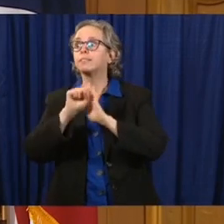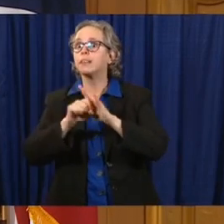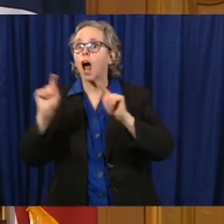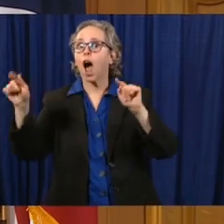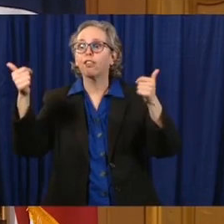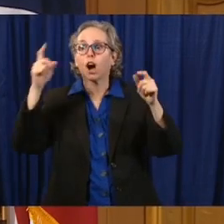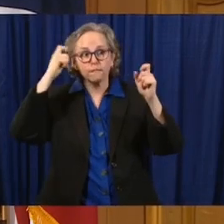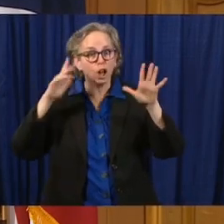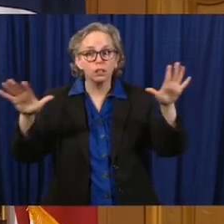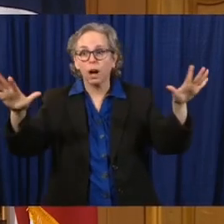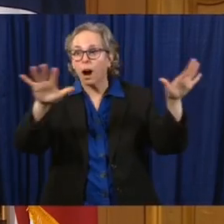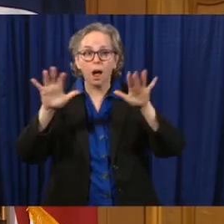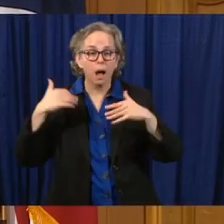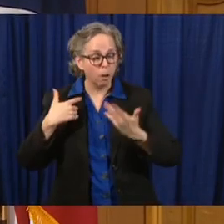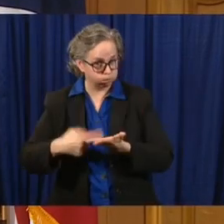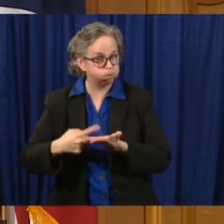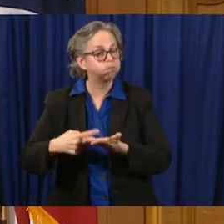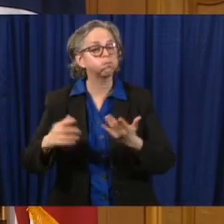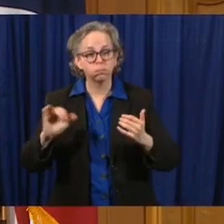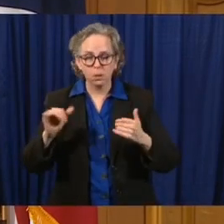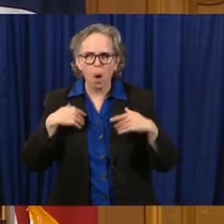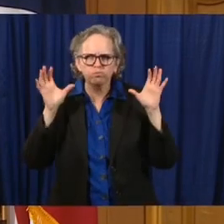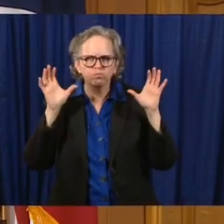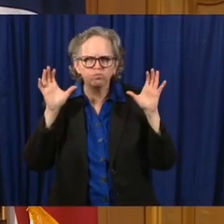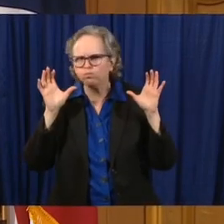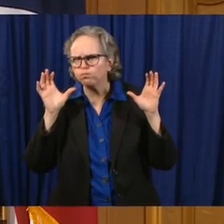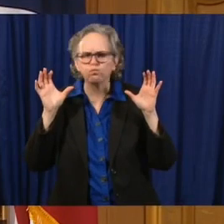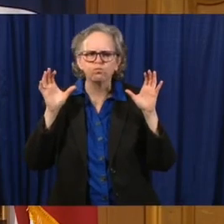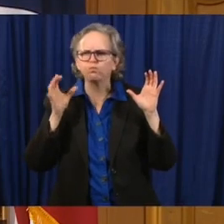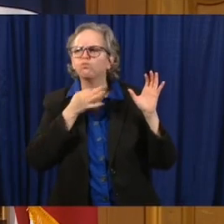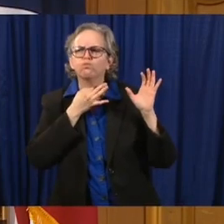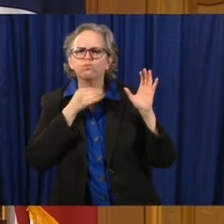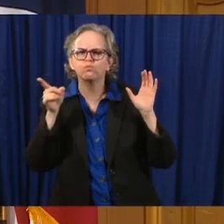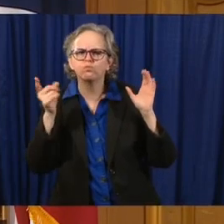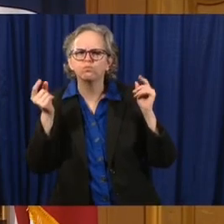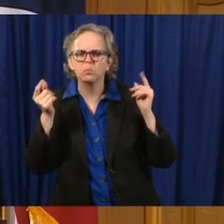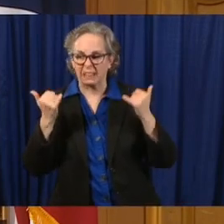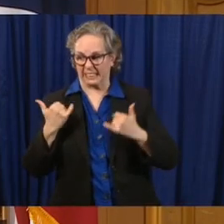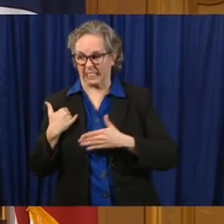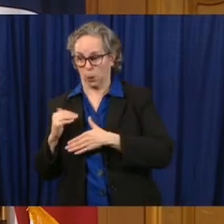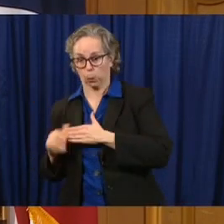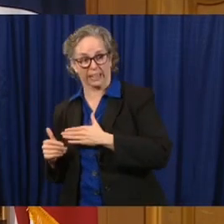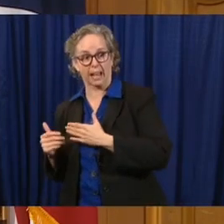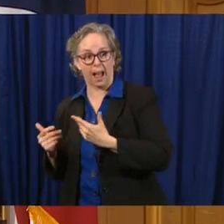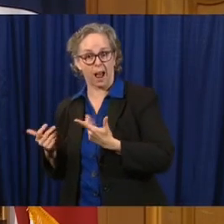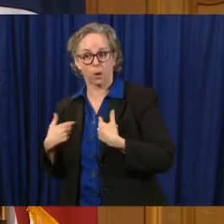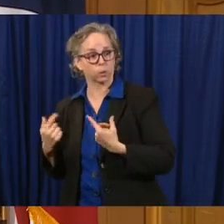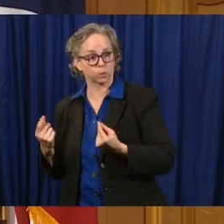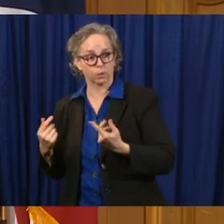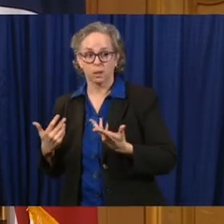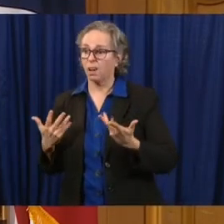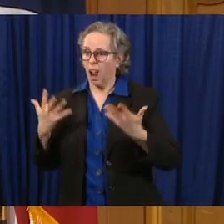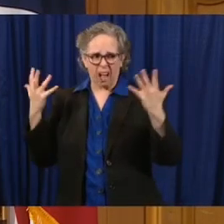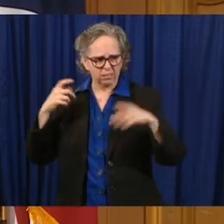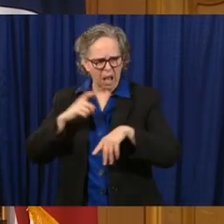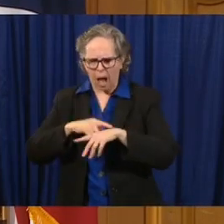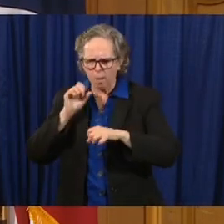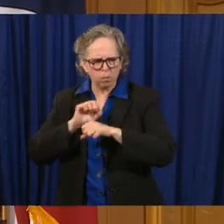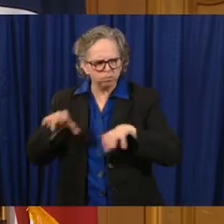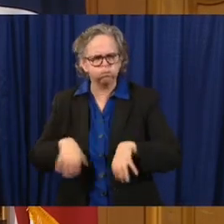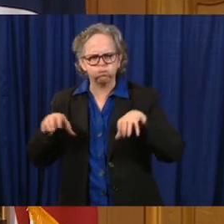Lieutenant Governor indicated, we spent a good part of this weekend working on what the next steps will